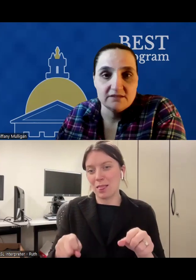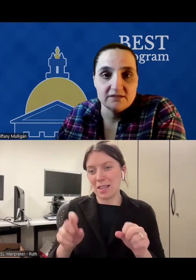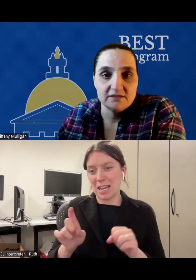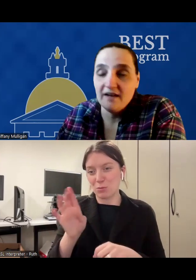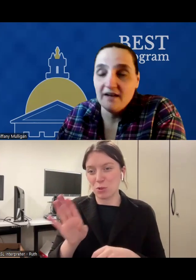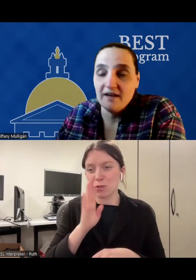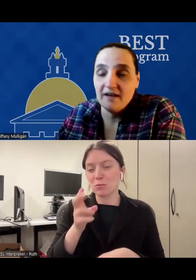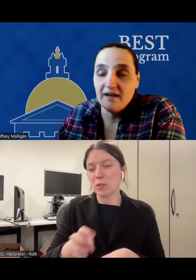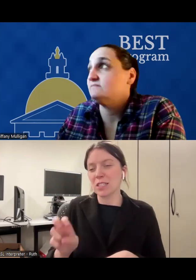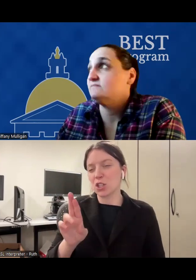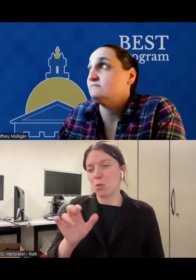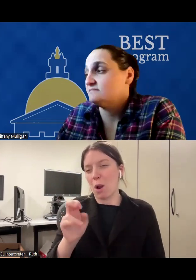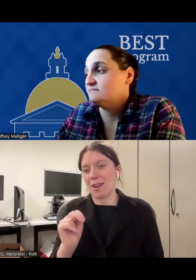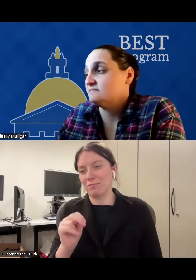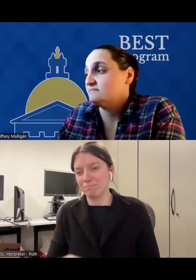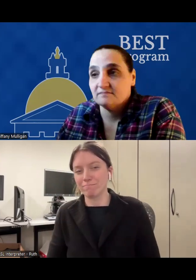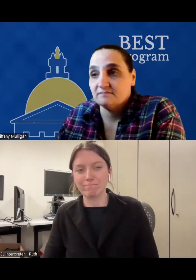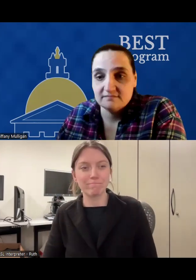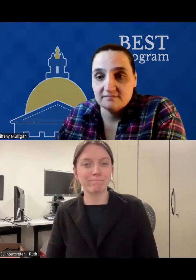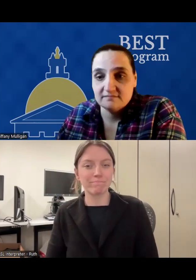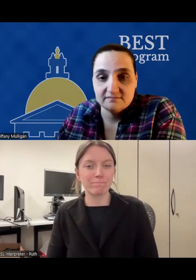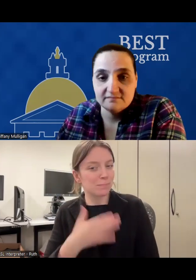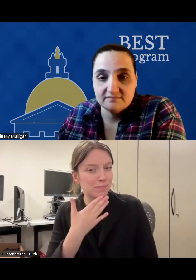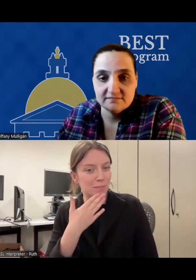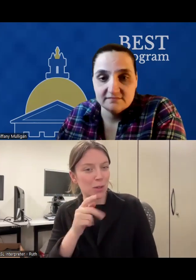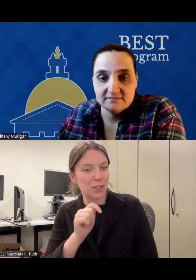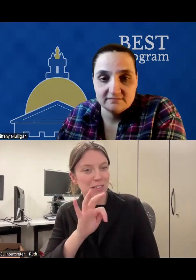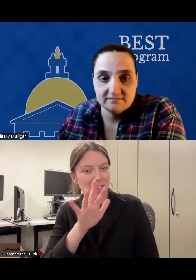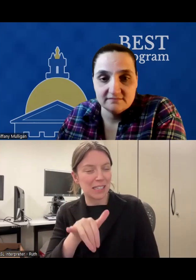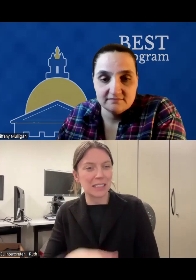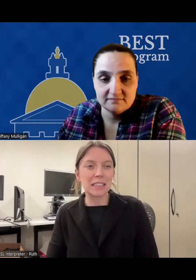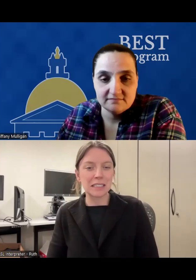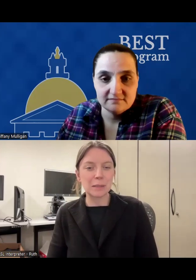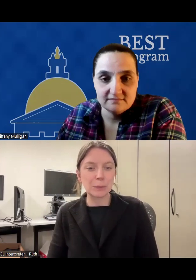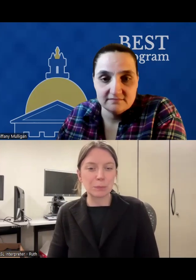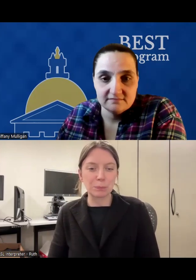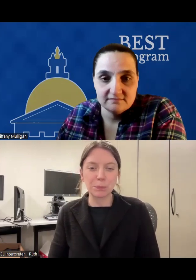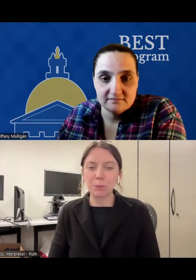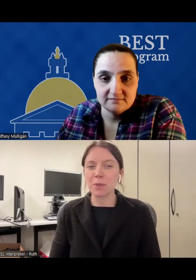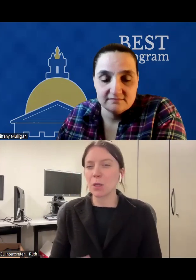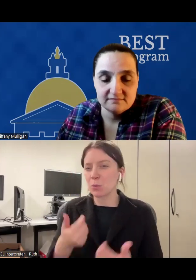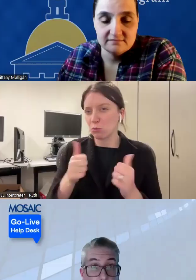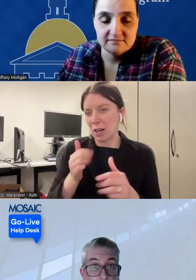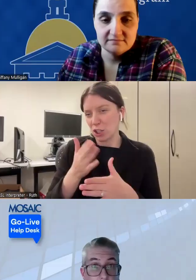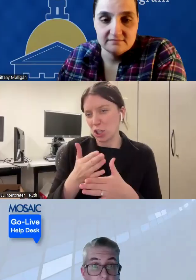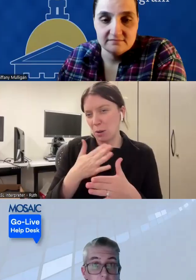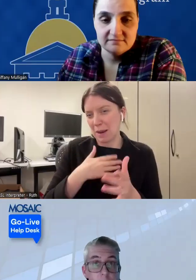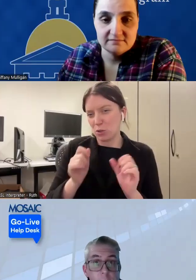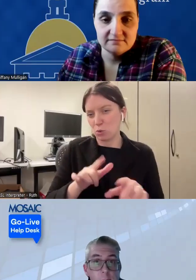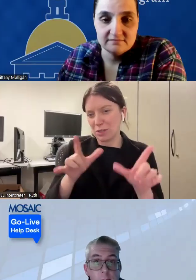over to Brian now. Thanks, Tiffany. I'm going to try to share my screen.